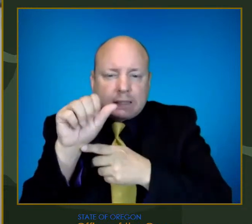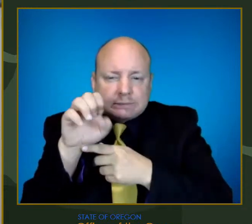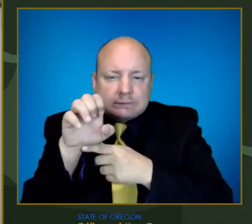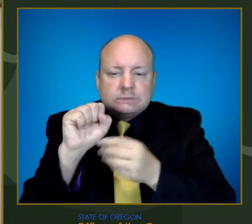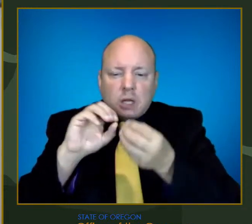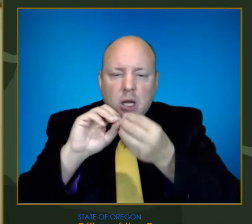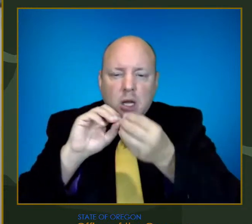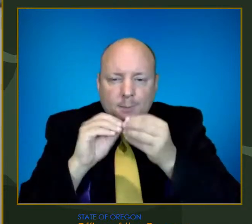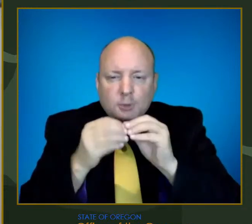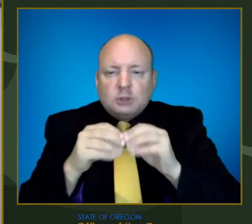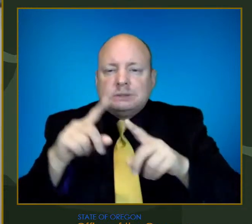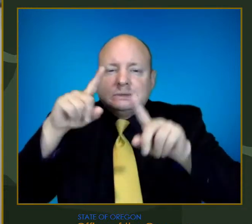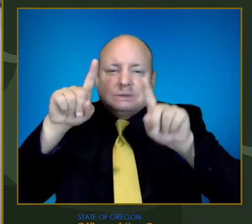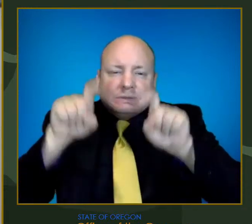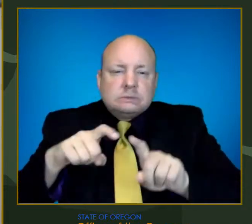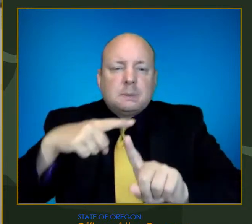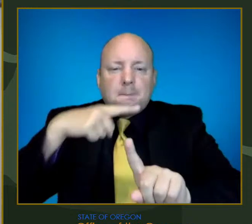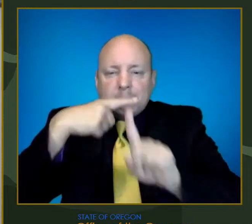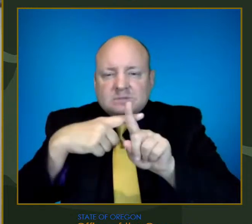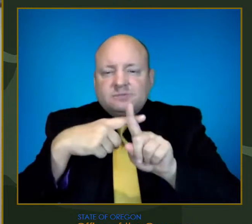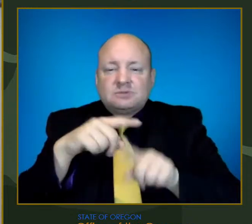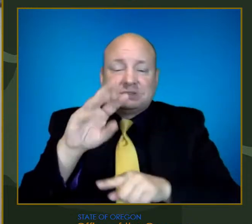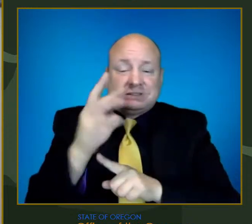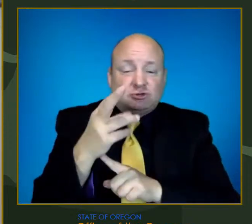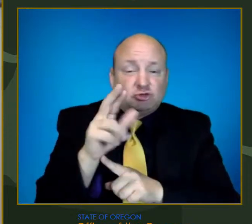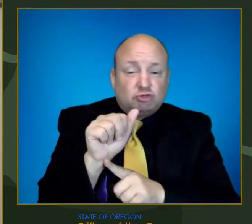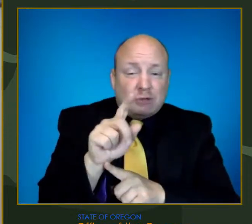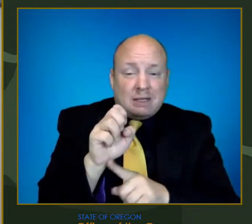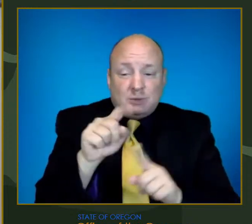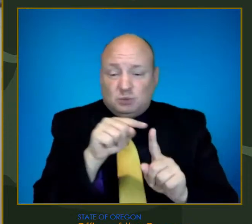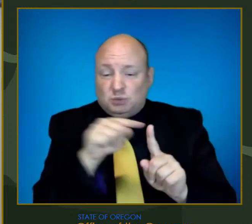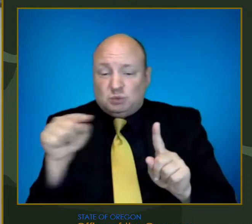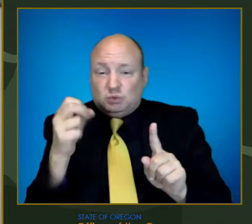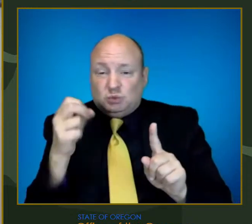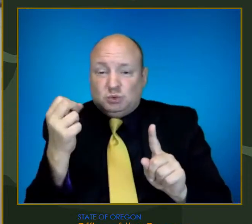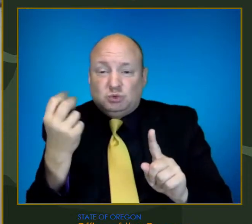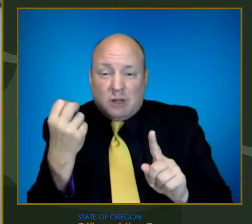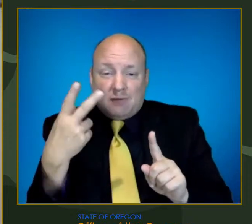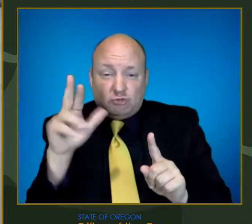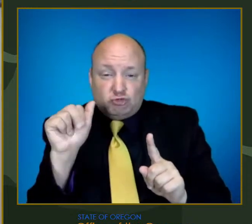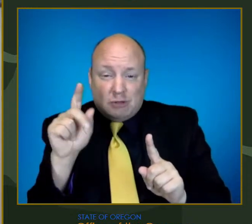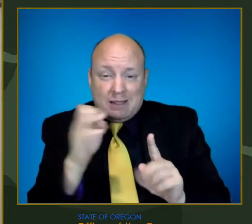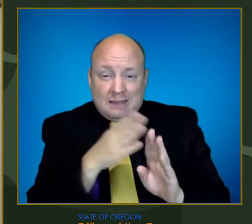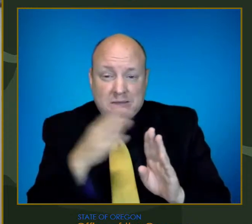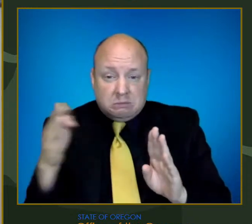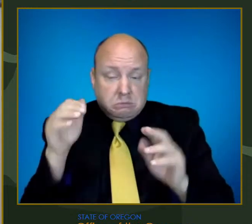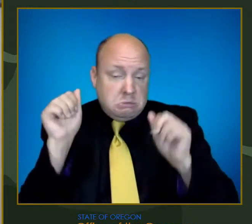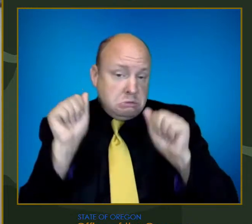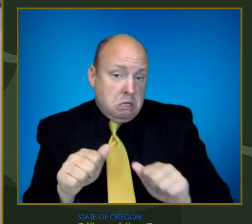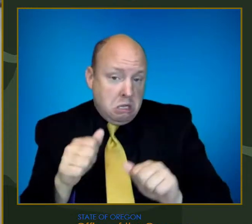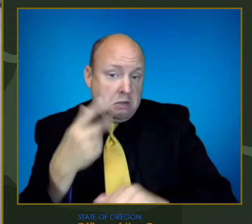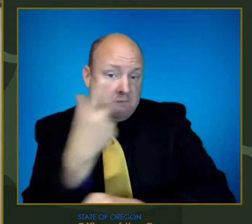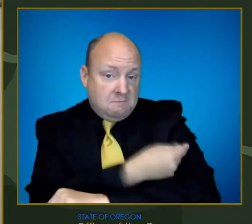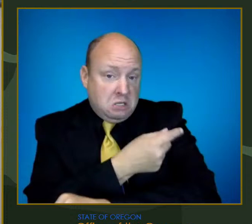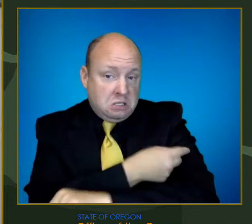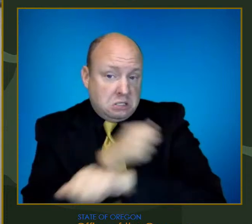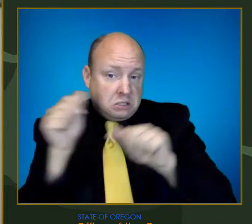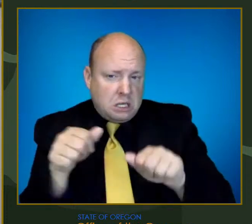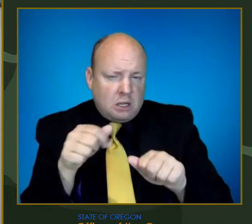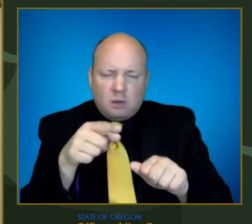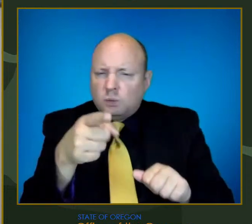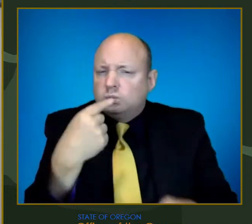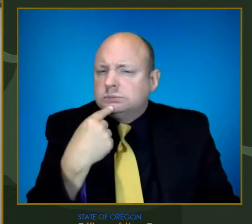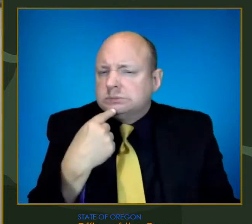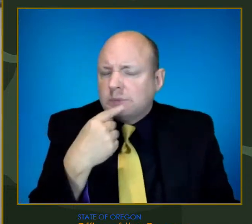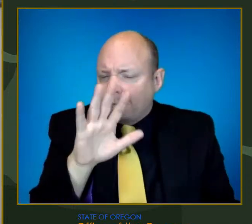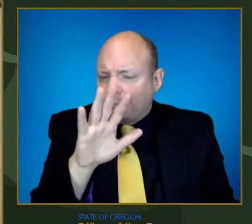high schoolers, are eligible for vaccinations. And I know you said all options are on the table. So can you tell us why Oregon